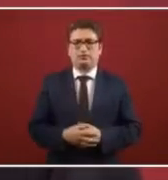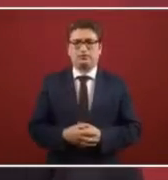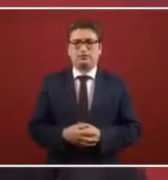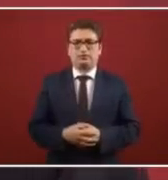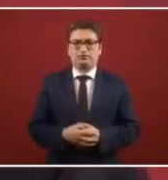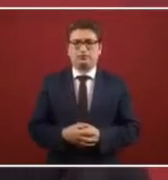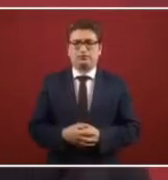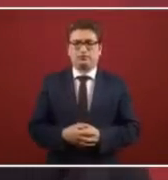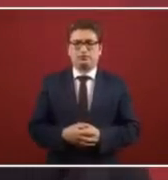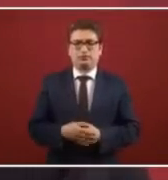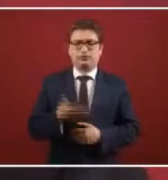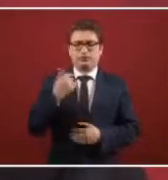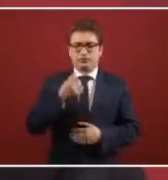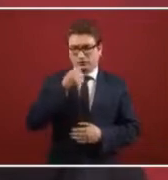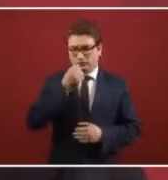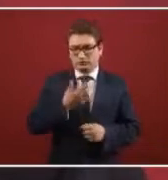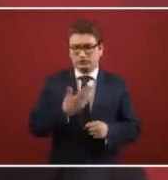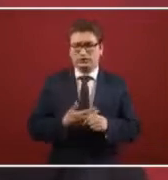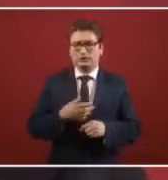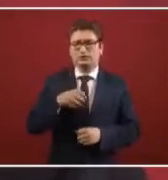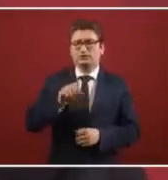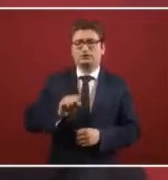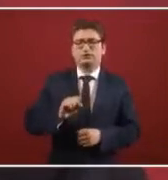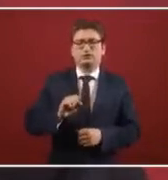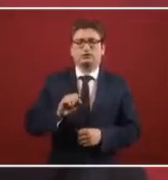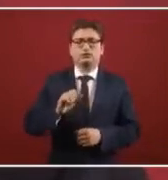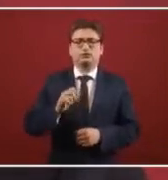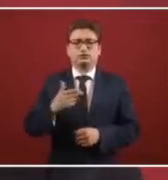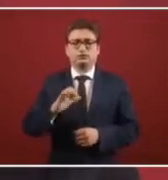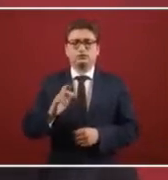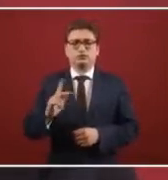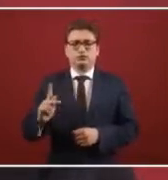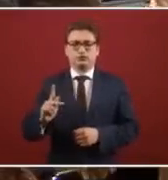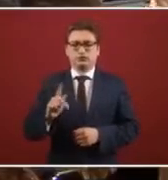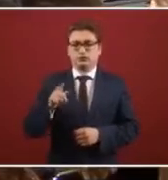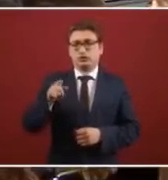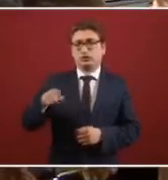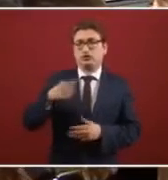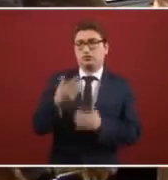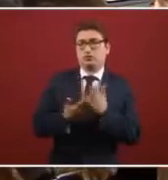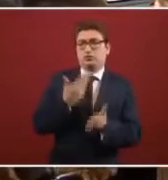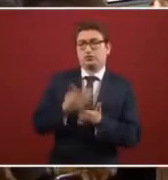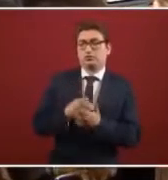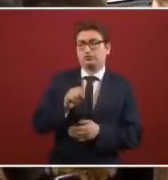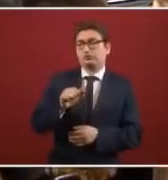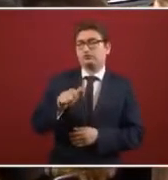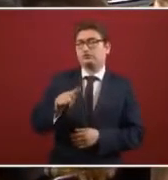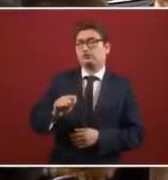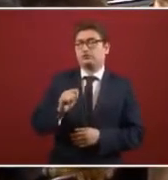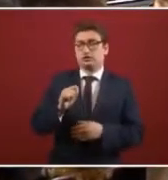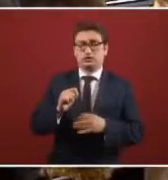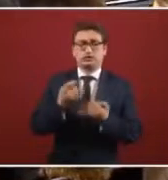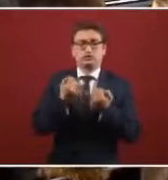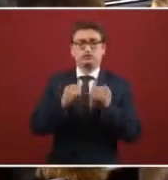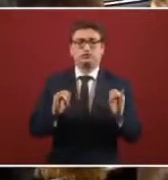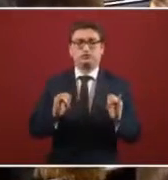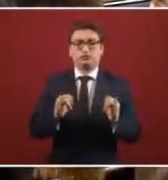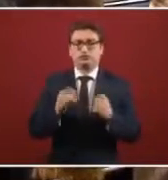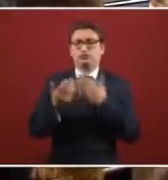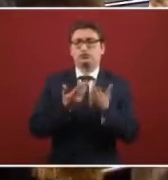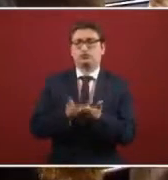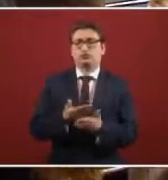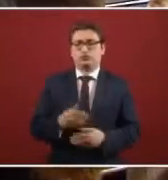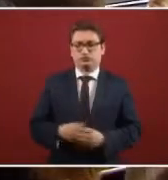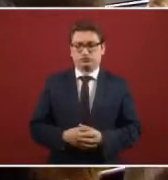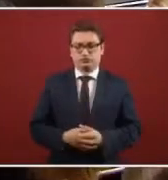el que estaba de secretario de Hacienda the one that propuso was Secretary of la Hacienda independencia del SAT proposed the independence of